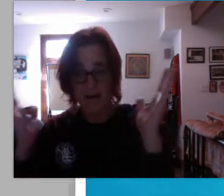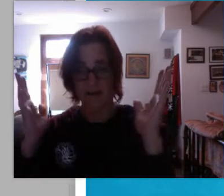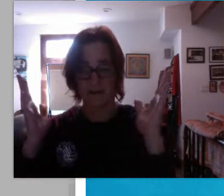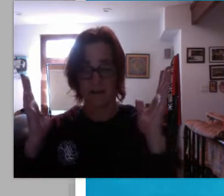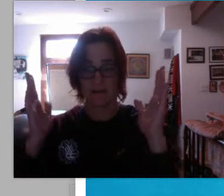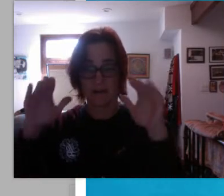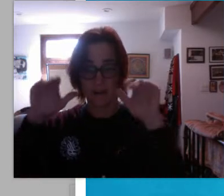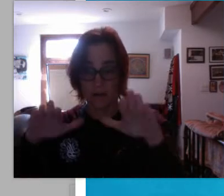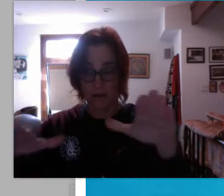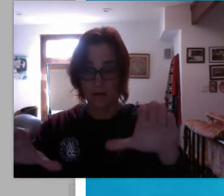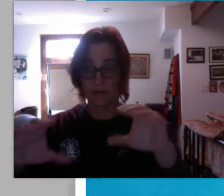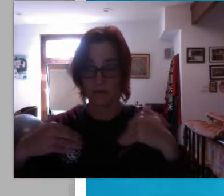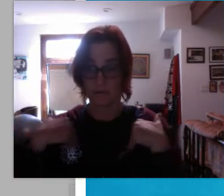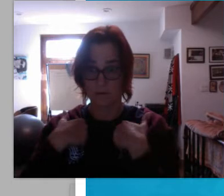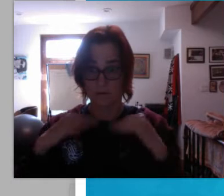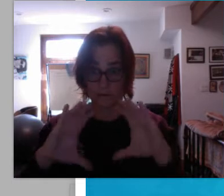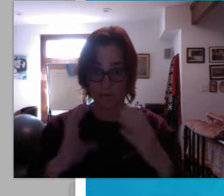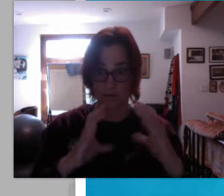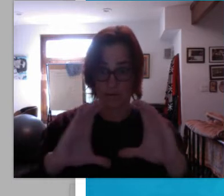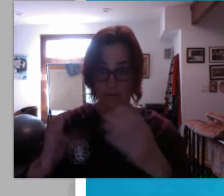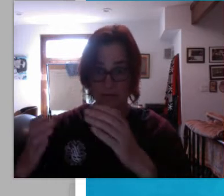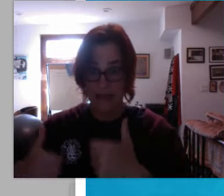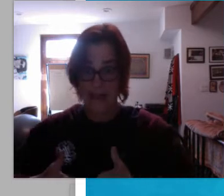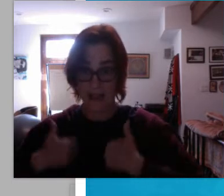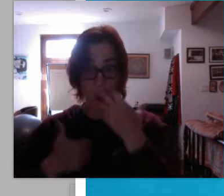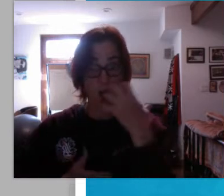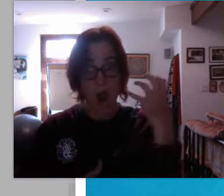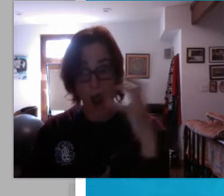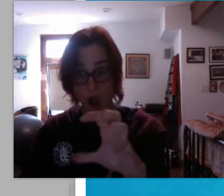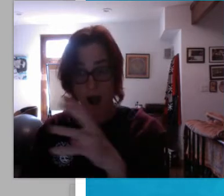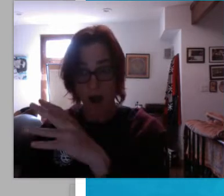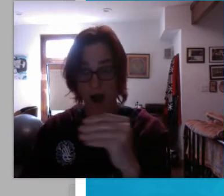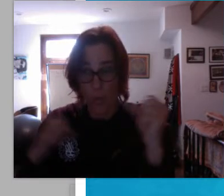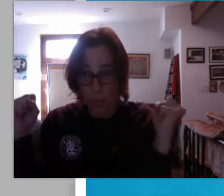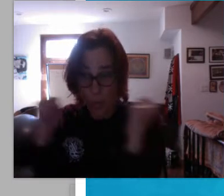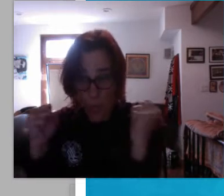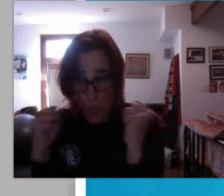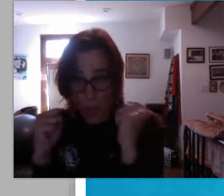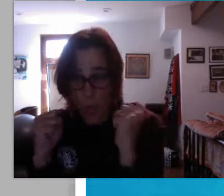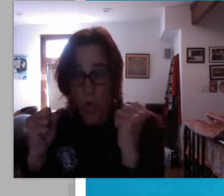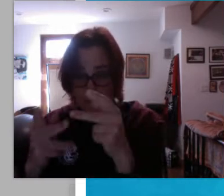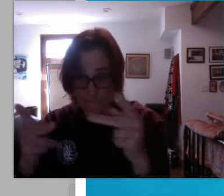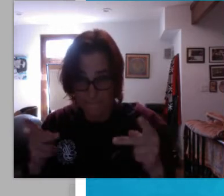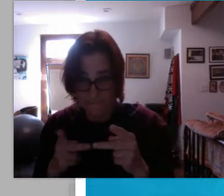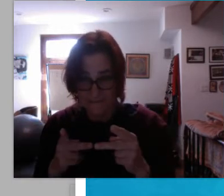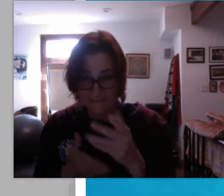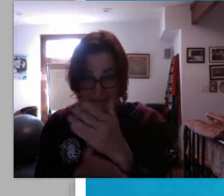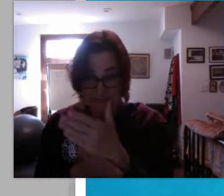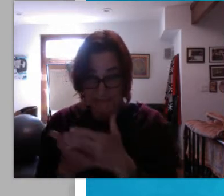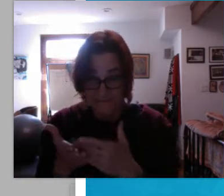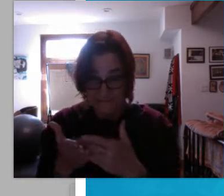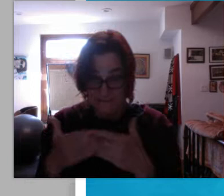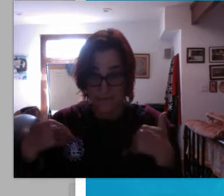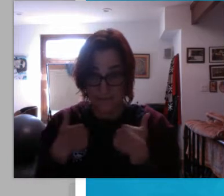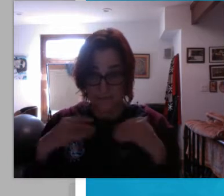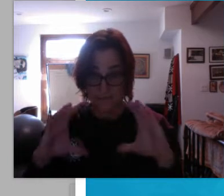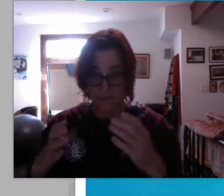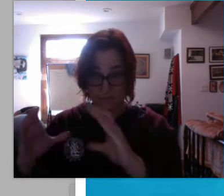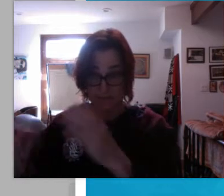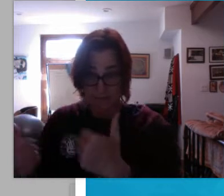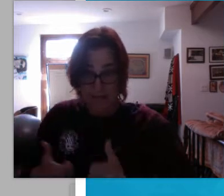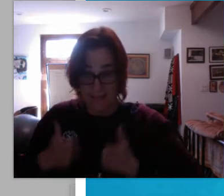everywhere. Marine species lived in the hottest and coldest places. Some